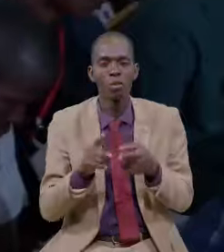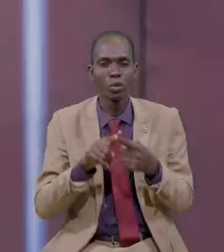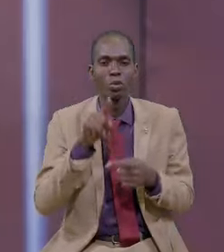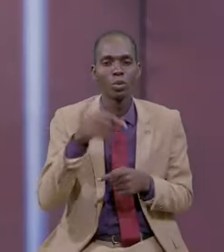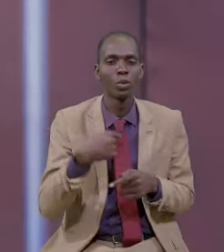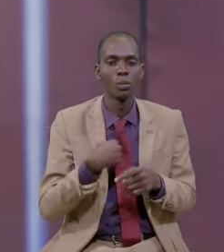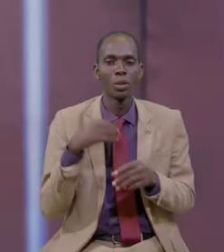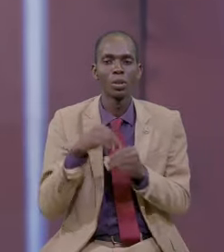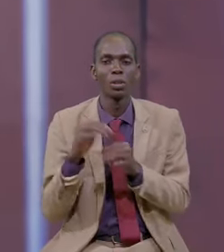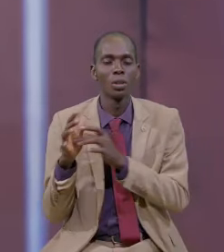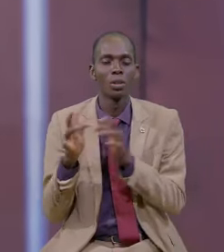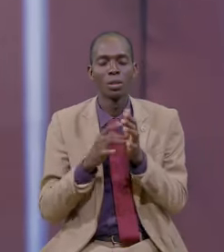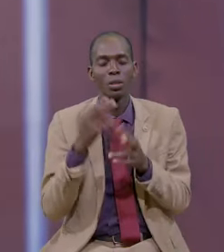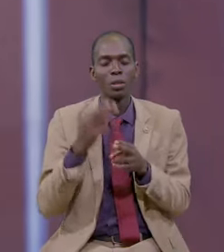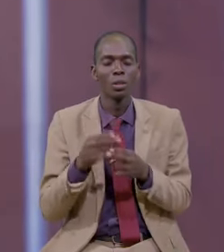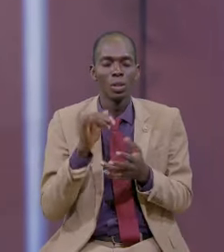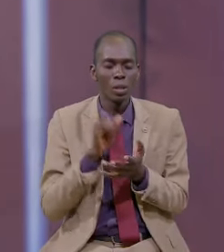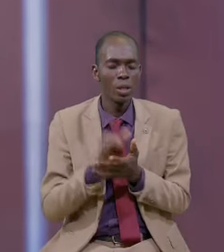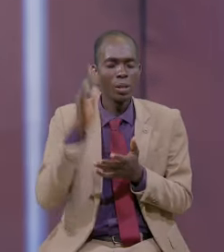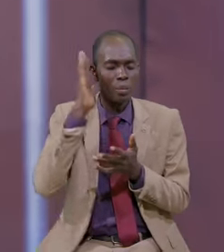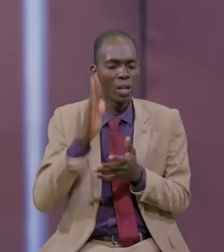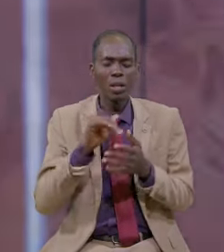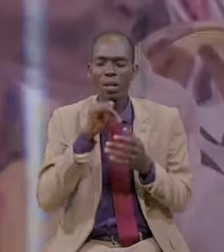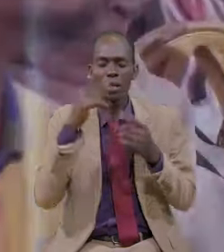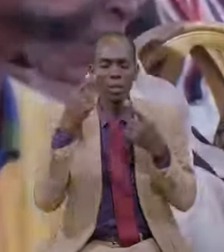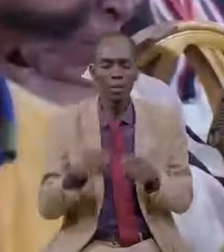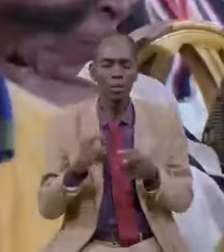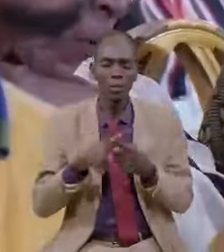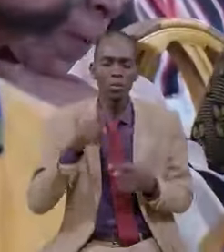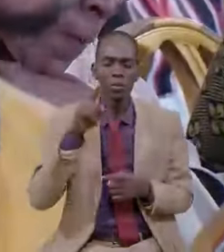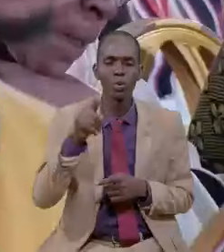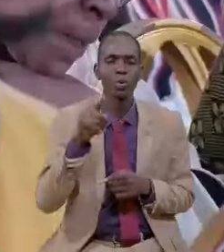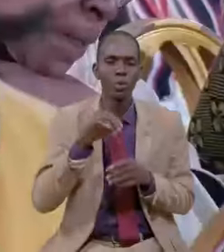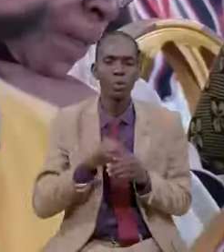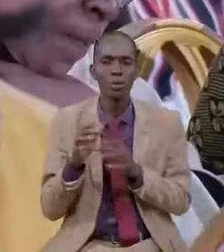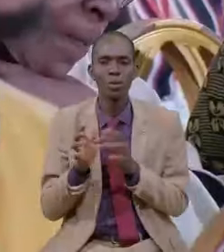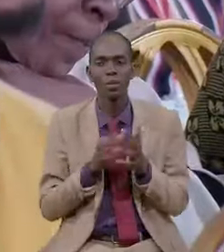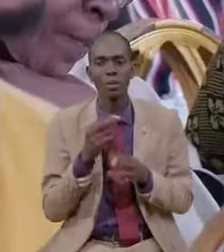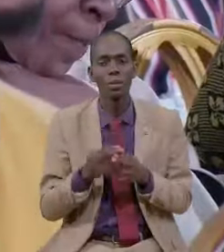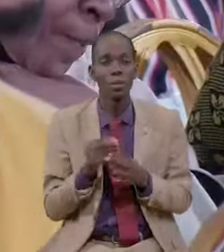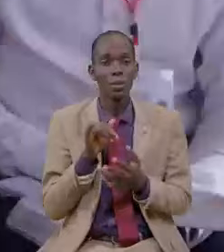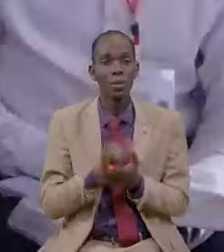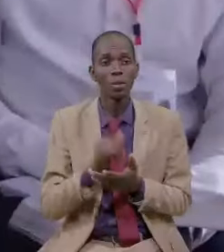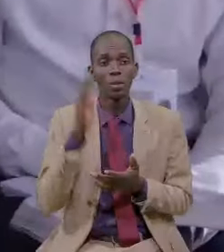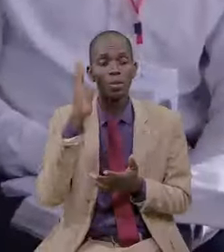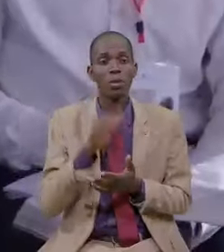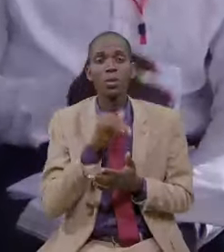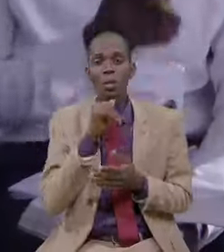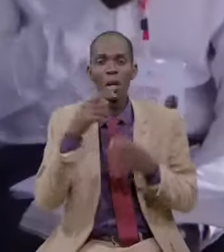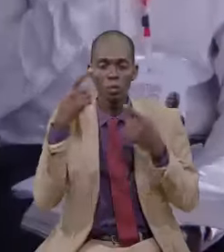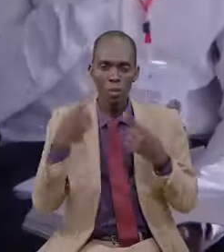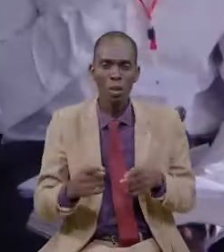Amen. That will not happen to me. Amen. Me. That will not happen to me.